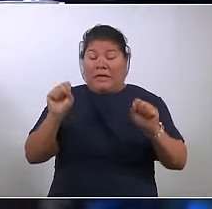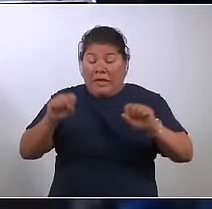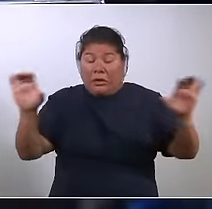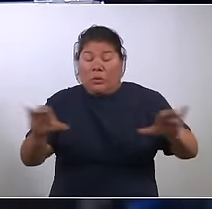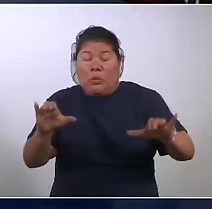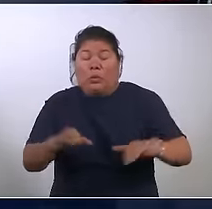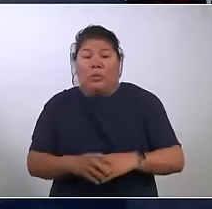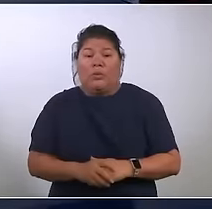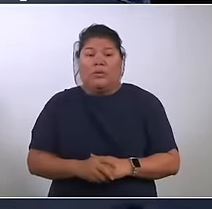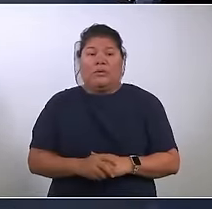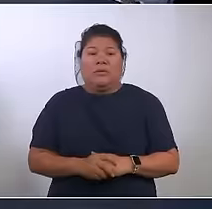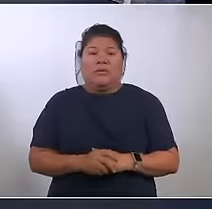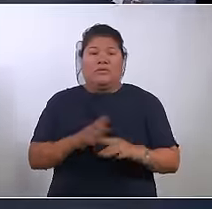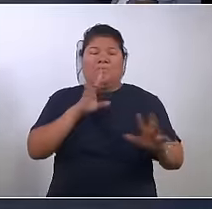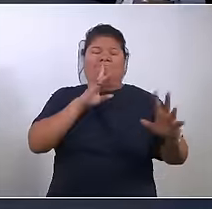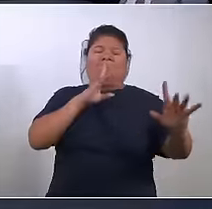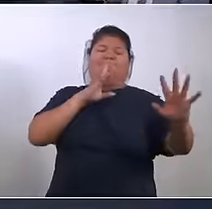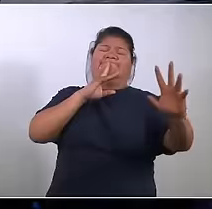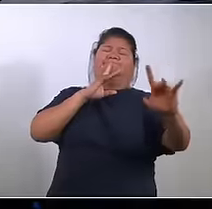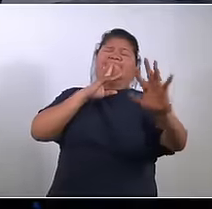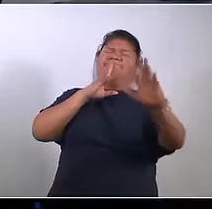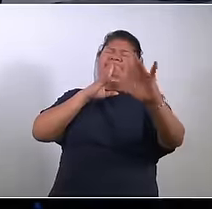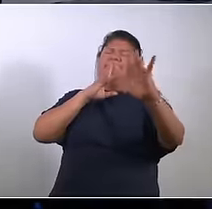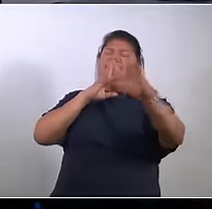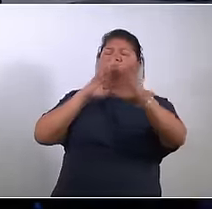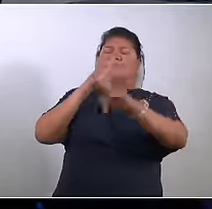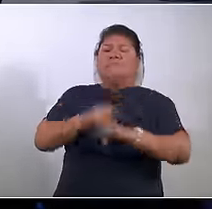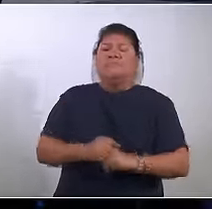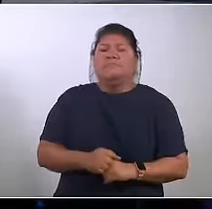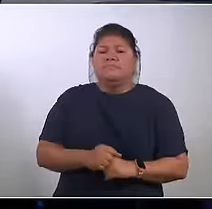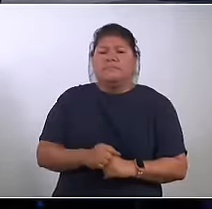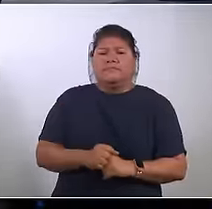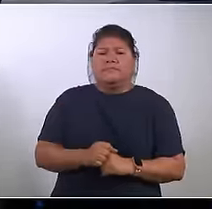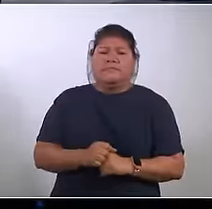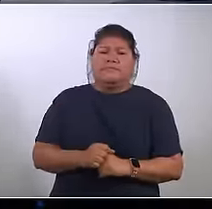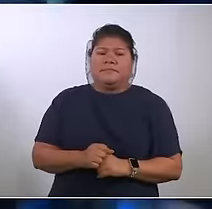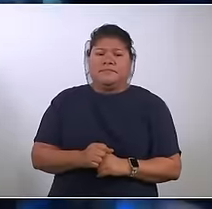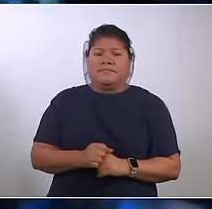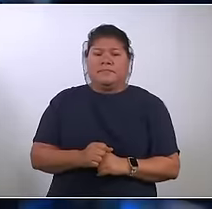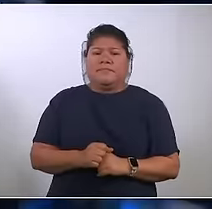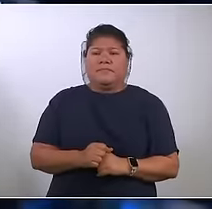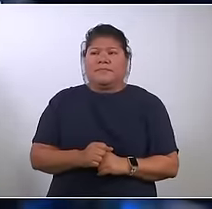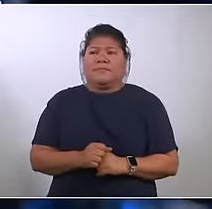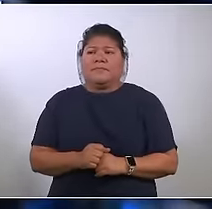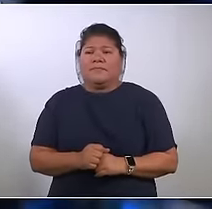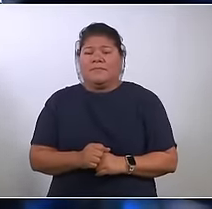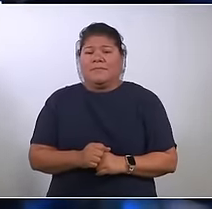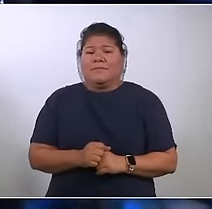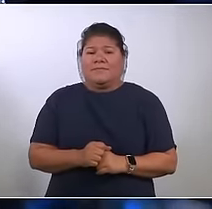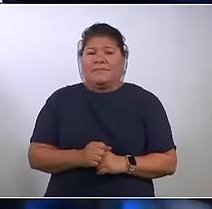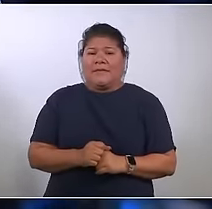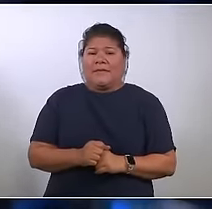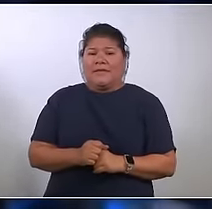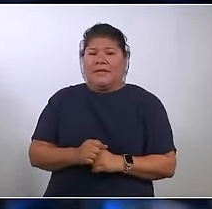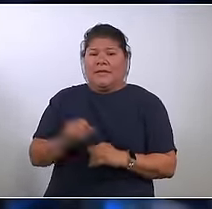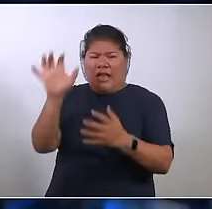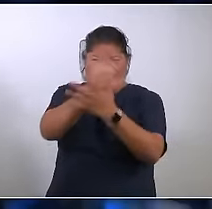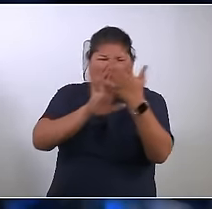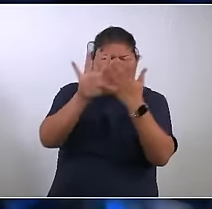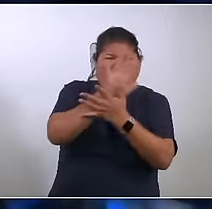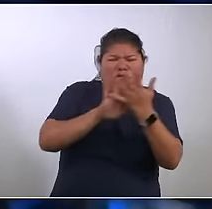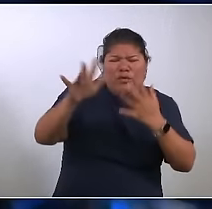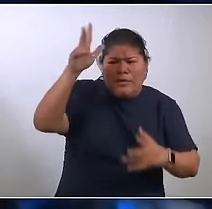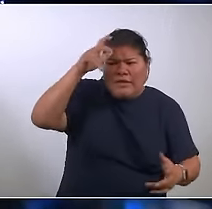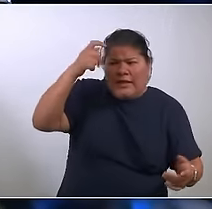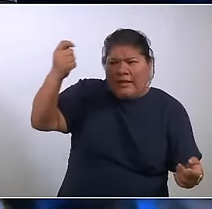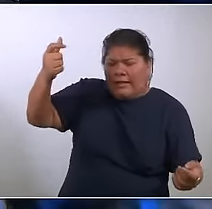it? Puede hacerlo. Arraba, vaya, arraba. you confuse the devil a little